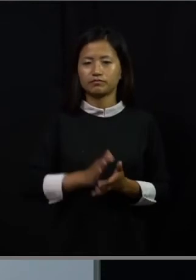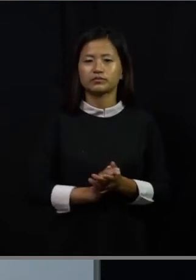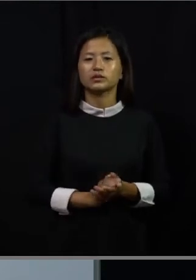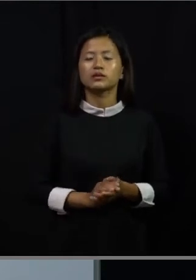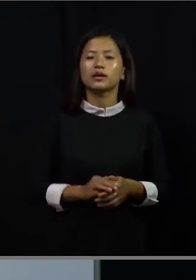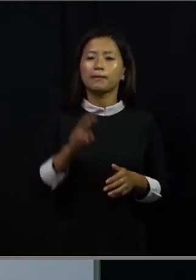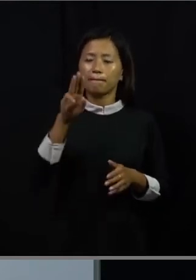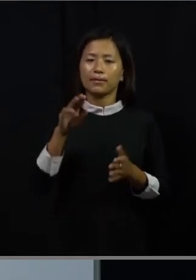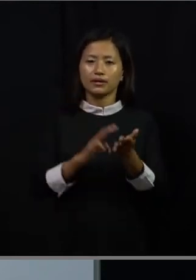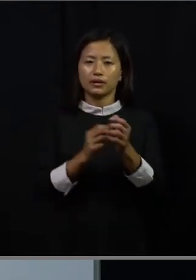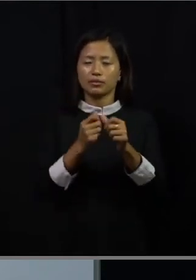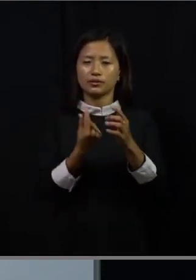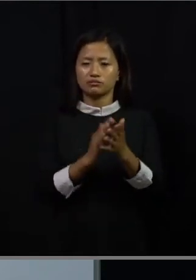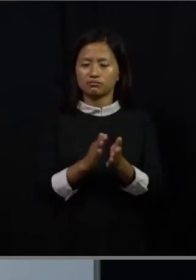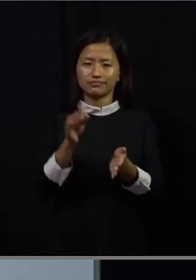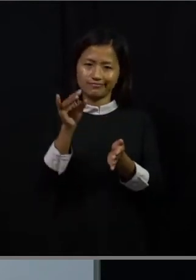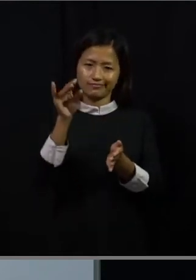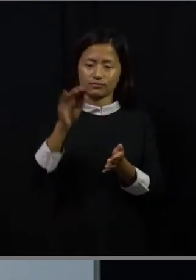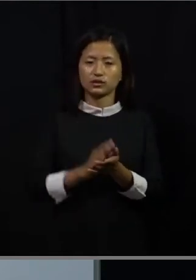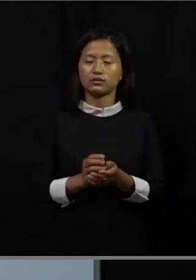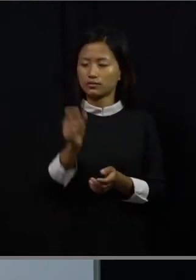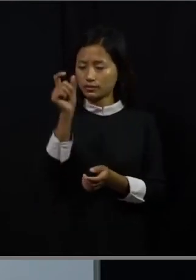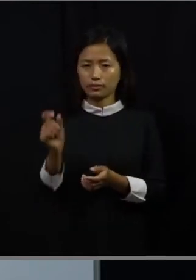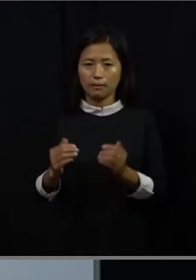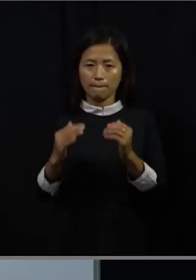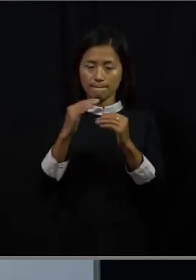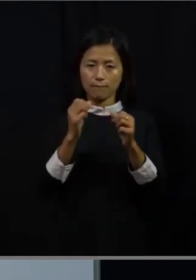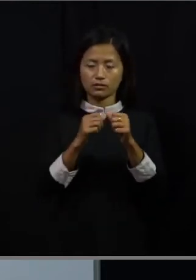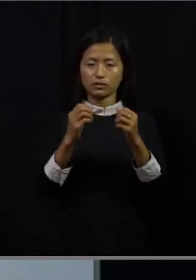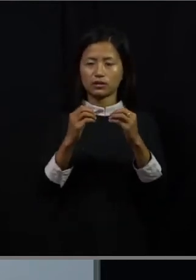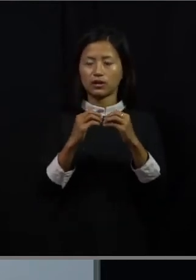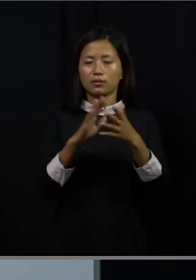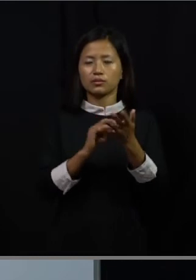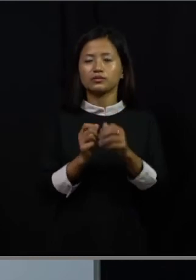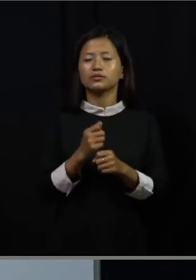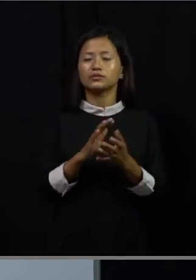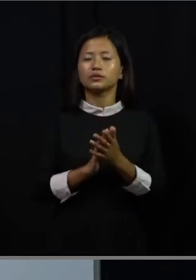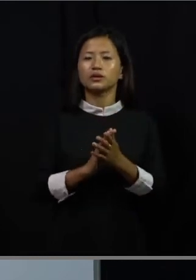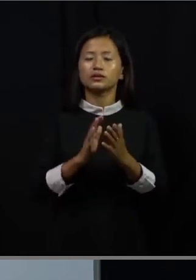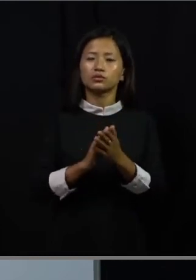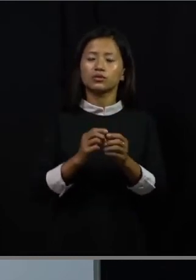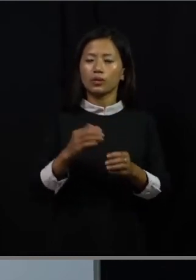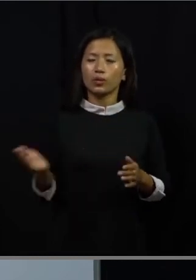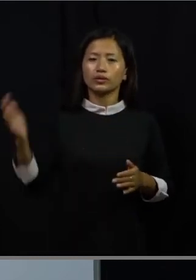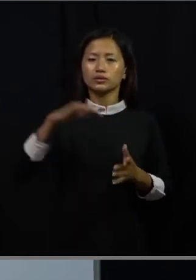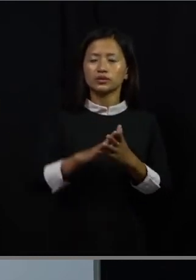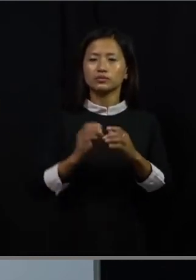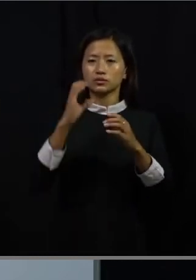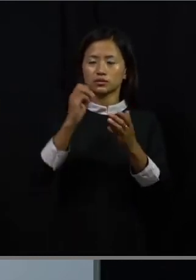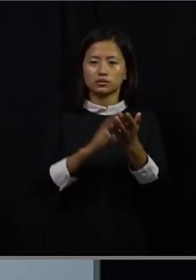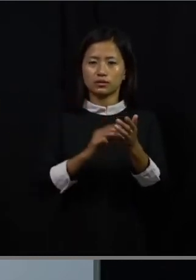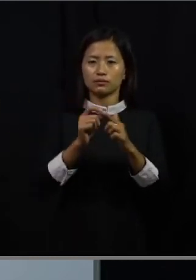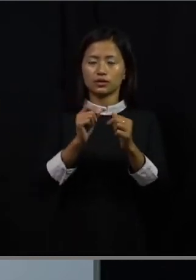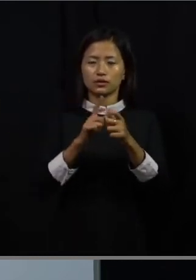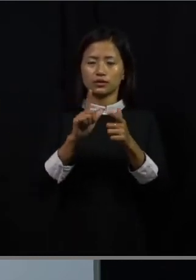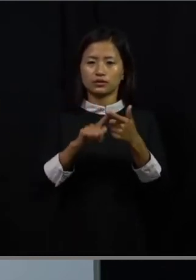there is a minute, you know, division of labor among the people, but when it comes to the complex societies, okay, he has, you